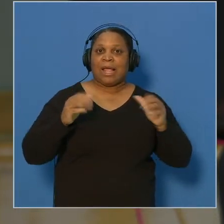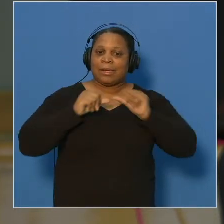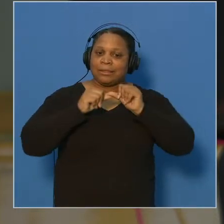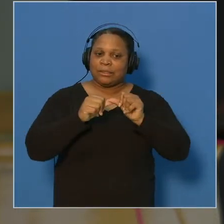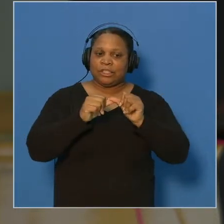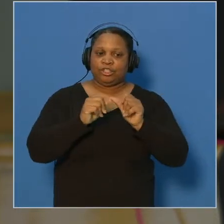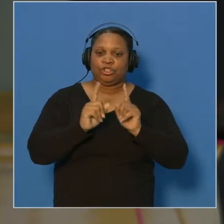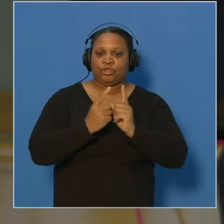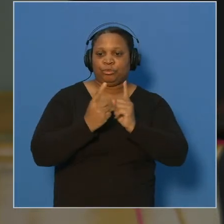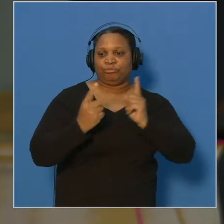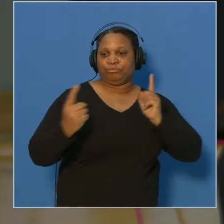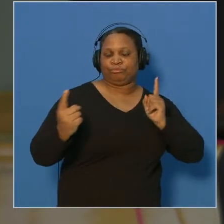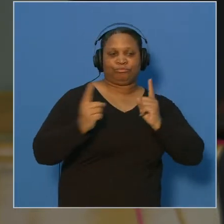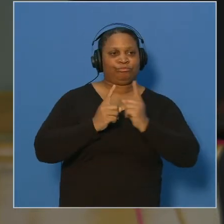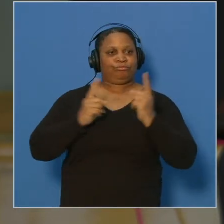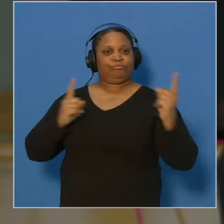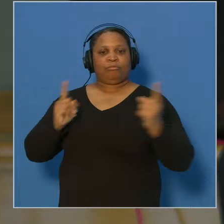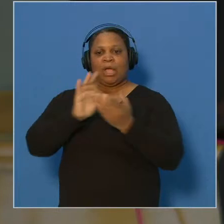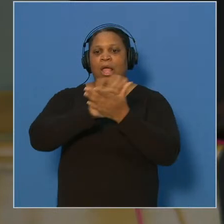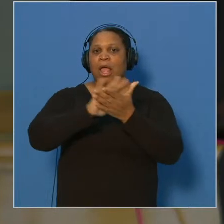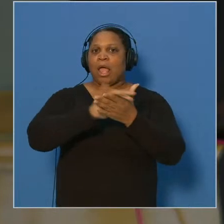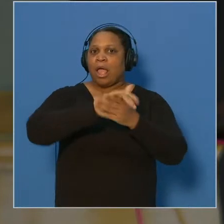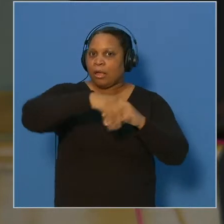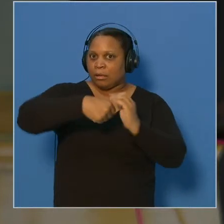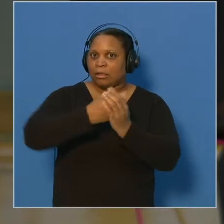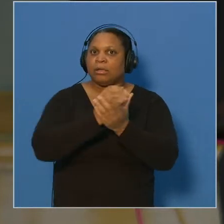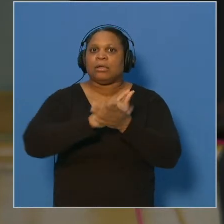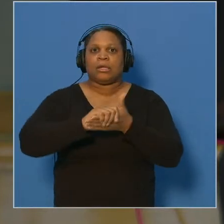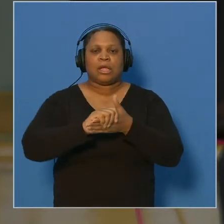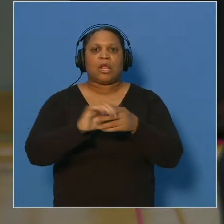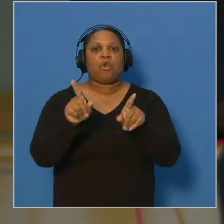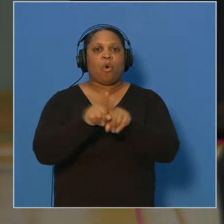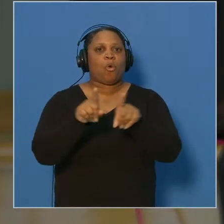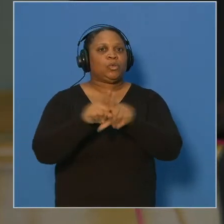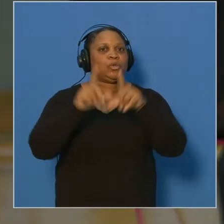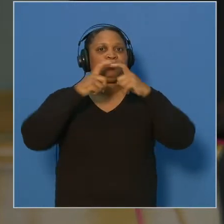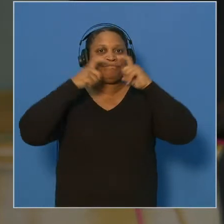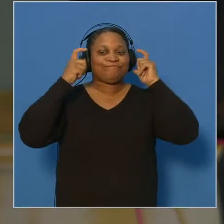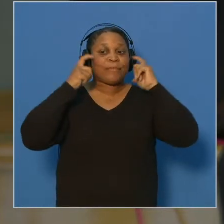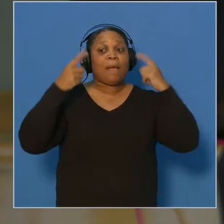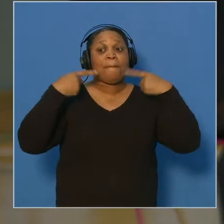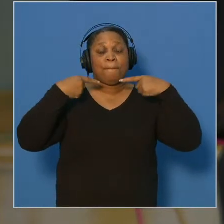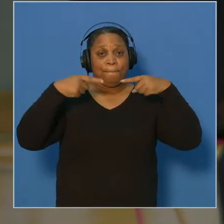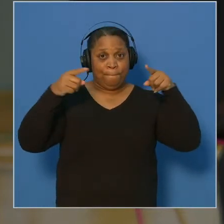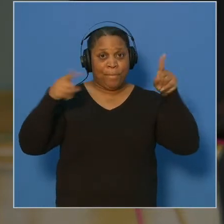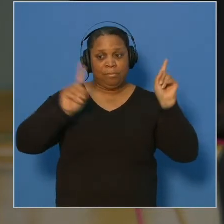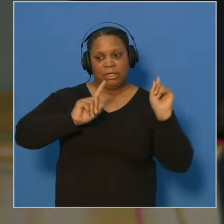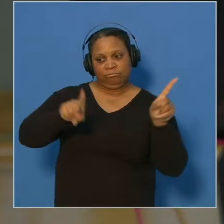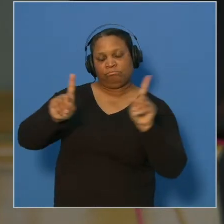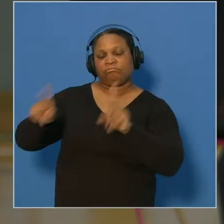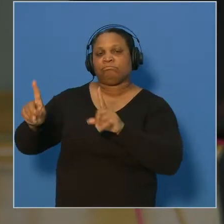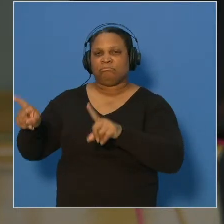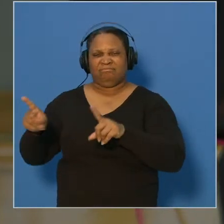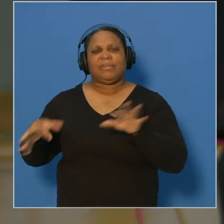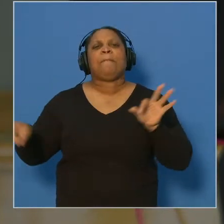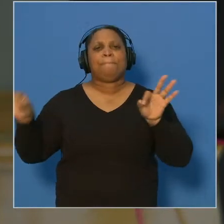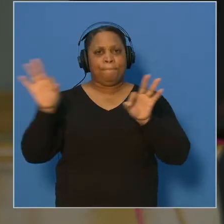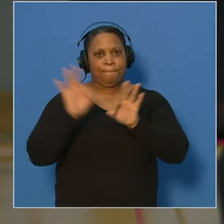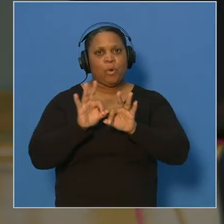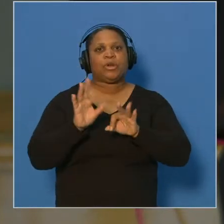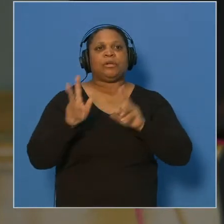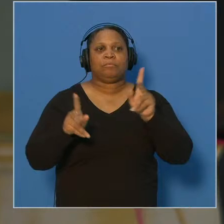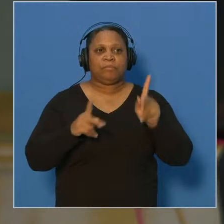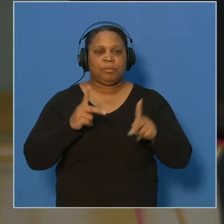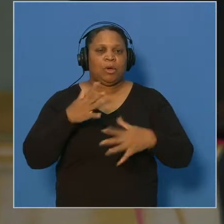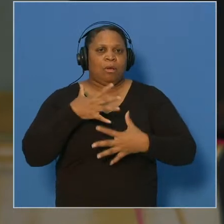distancing, hand and respiratory hygiene, and always to wear a mask in public places are critically important. Individuals who